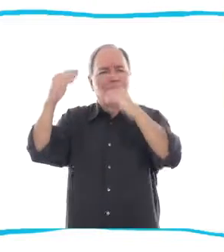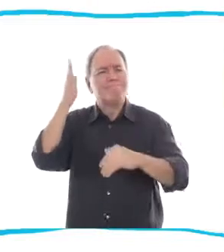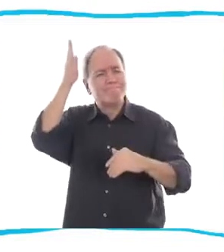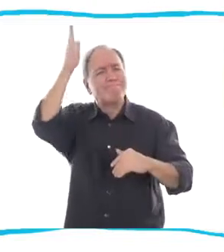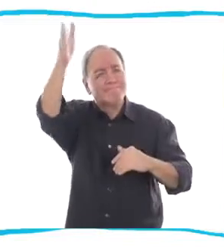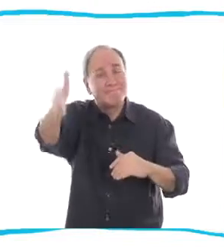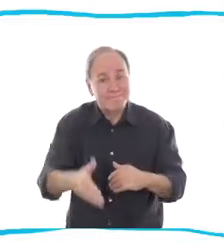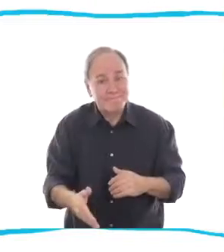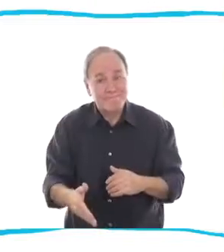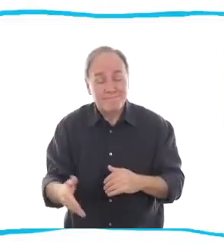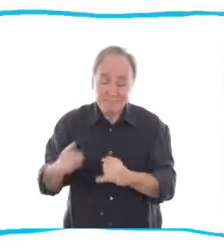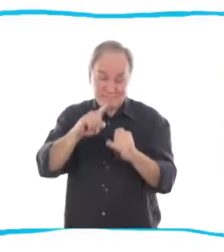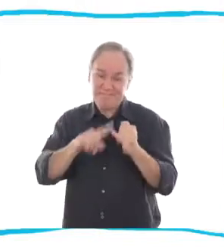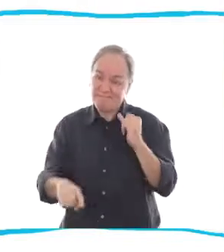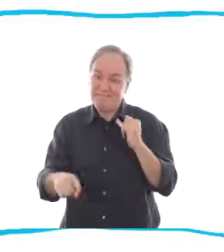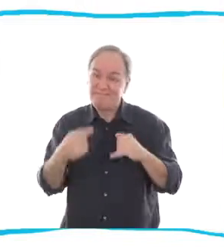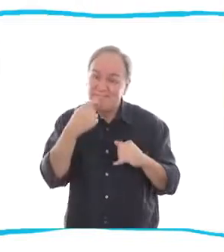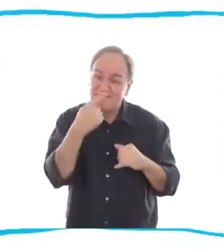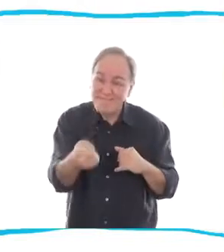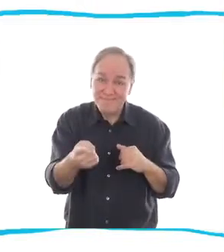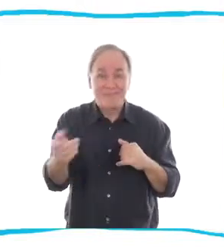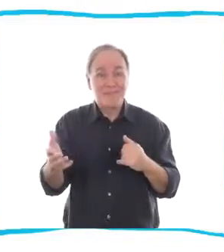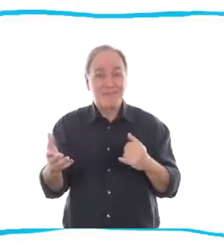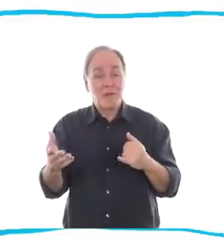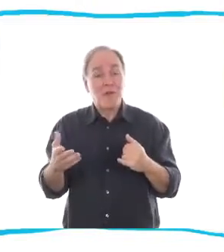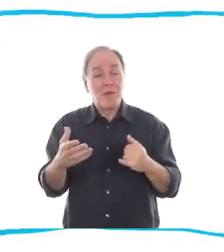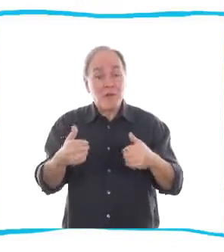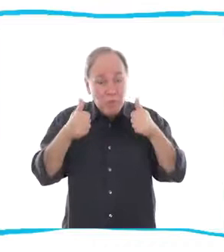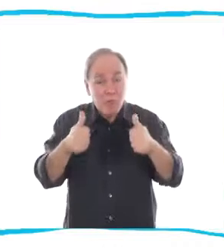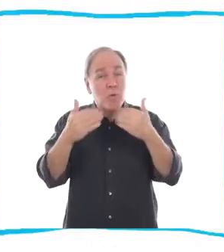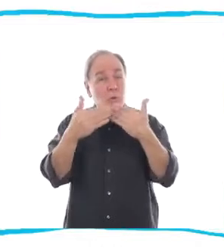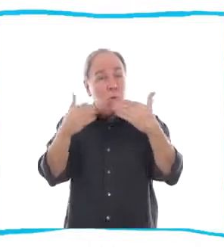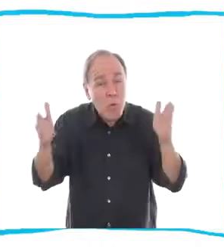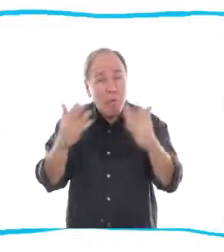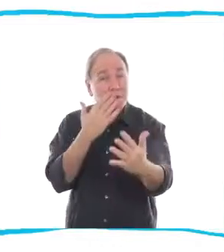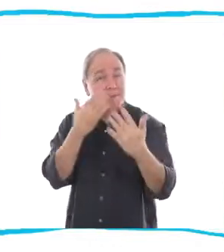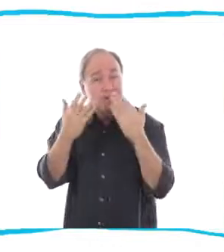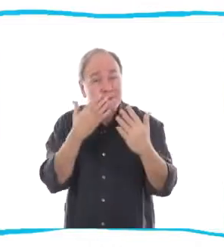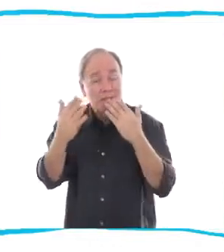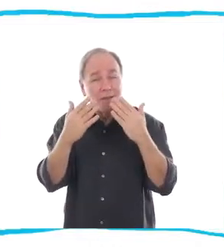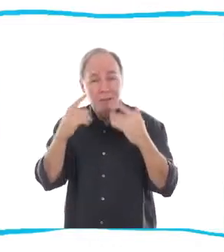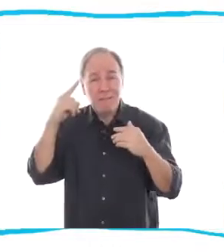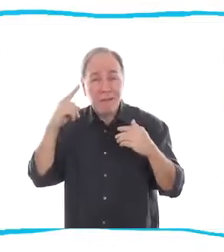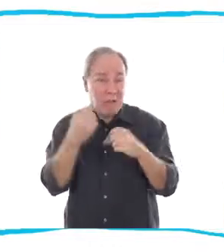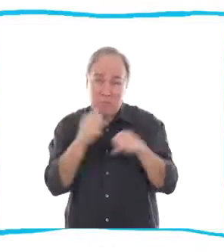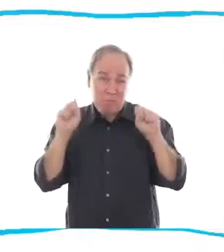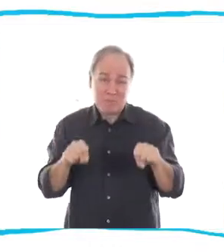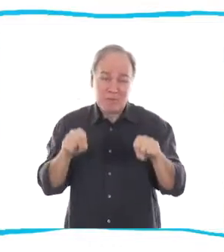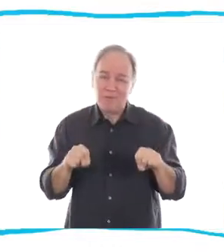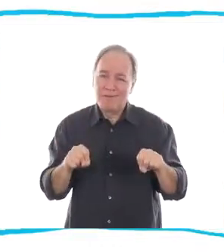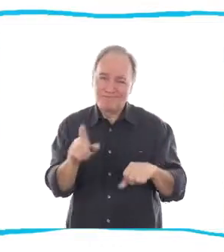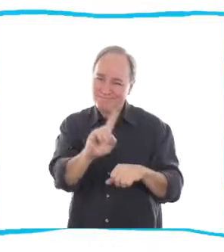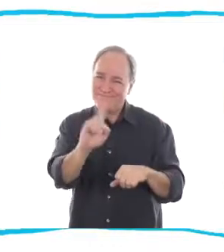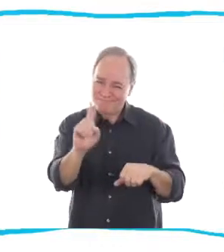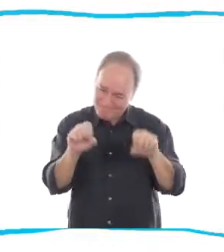identify gaps so that you can plan for better future meetings. And finally, it doesn't take much to conduct an